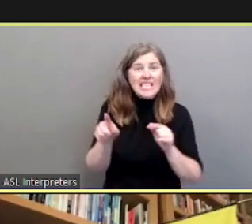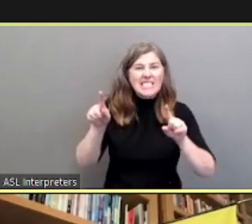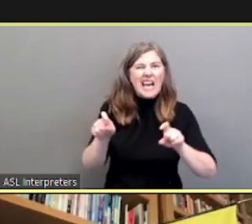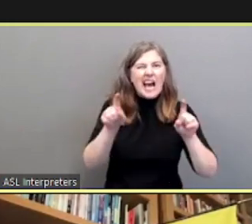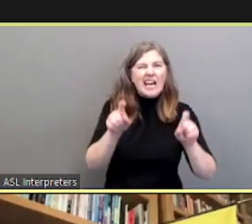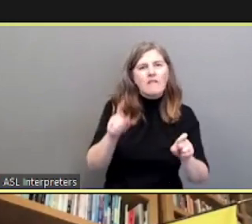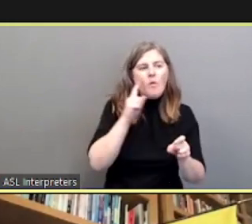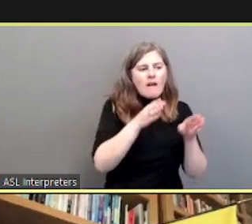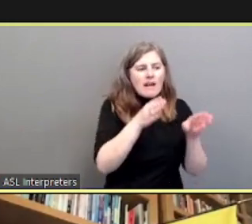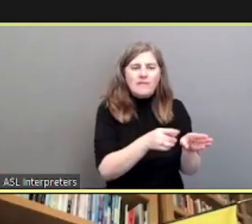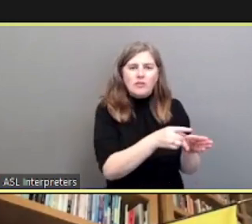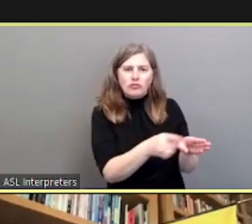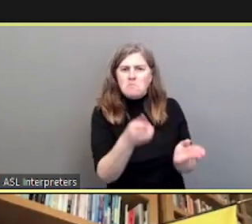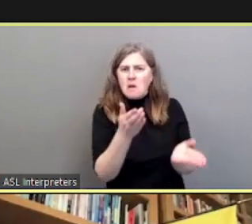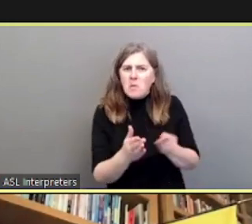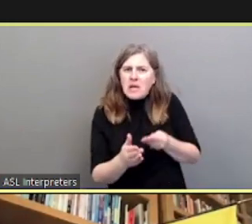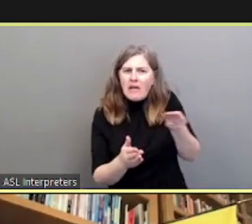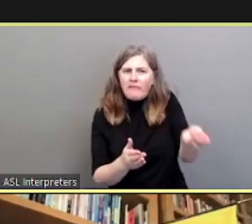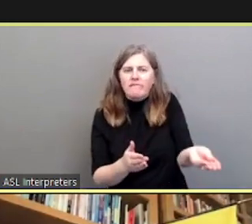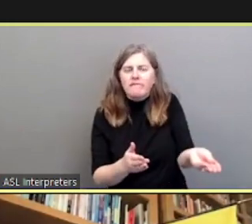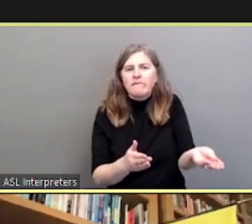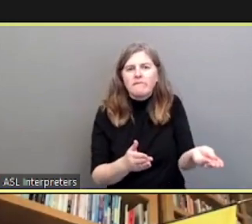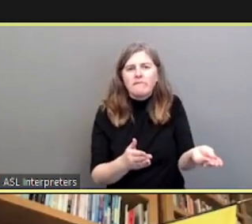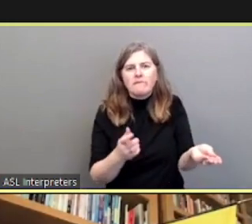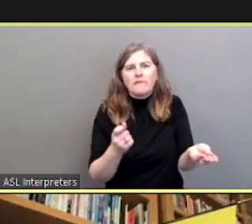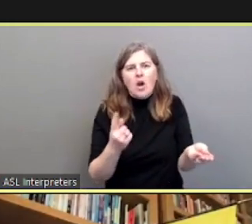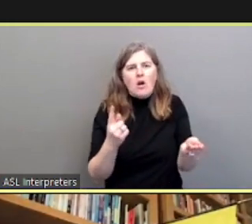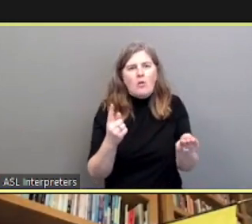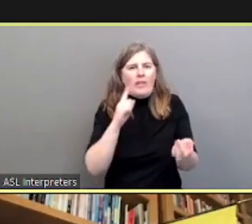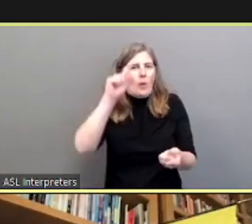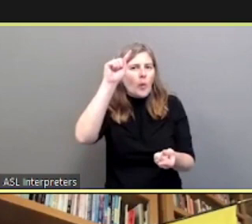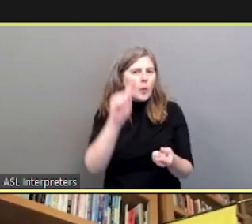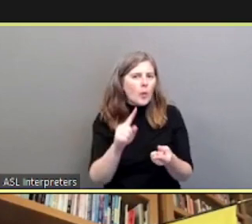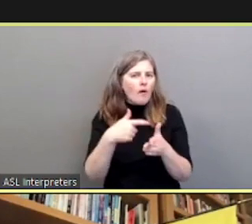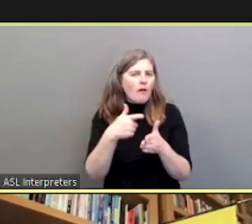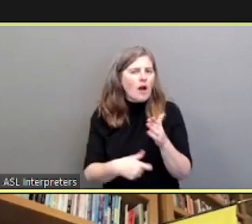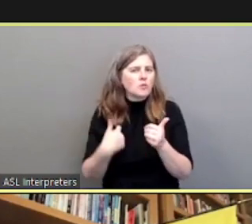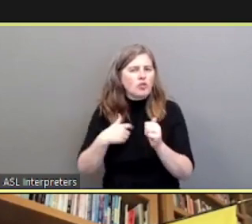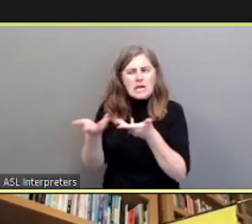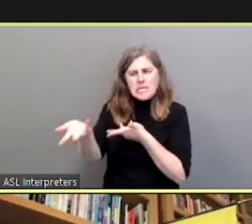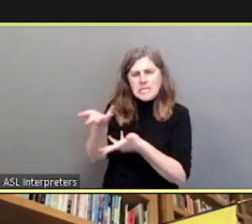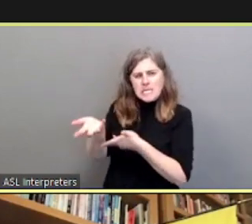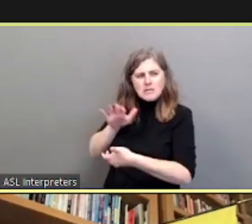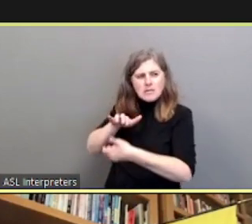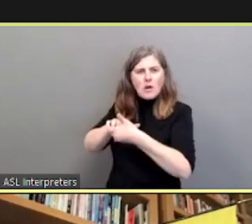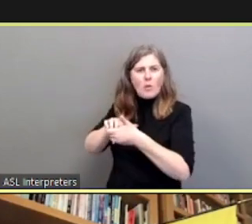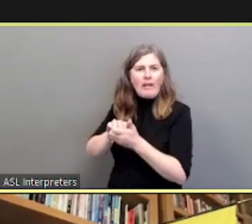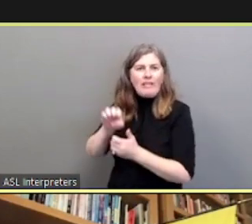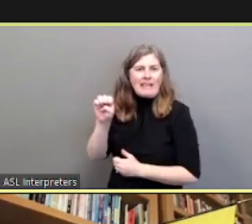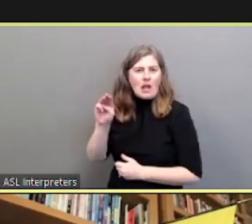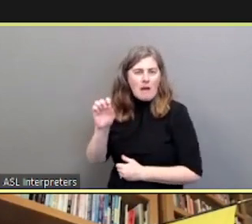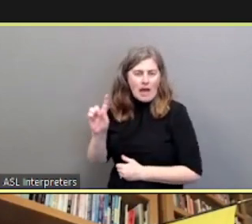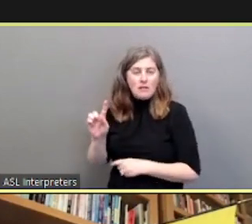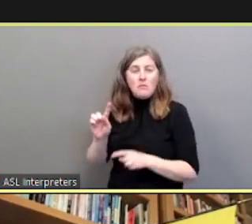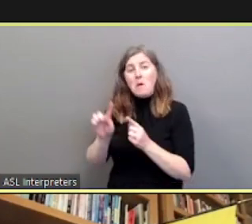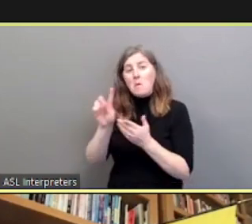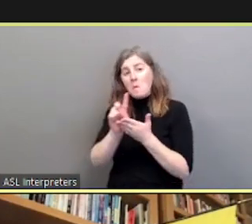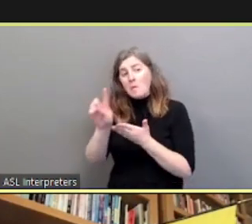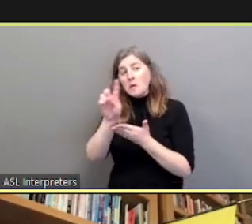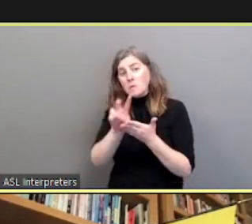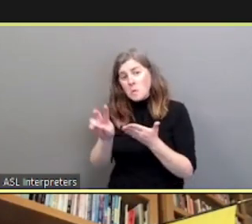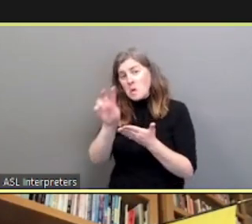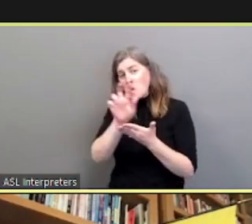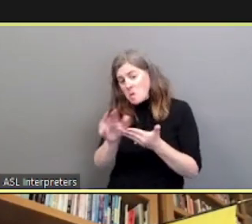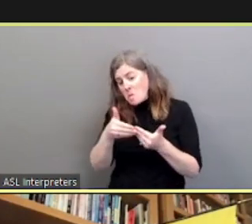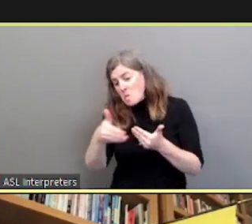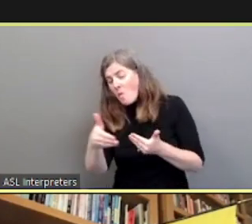for individuals as well without the same charge. And so we're working on that now. But I think over the next couple of weeks, we